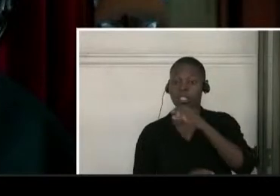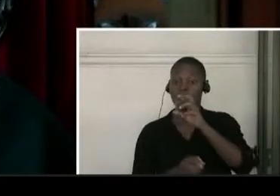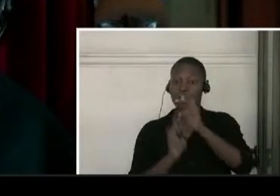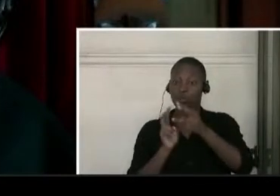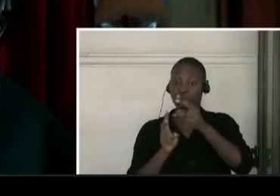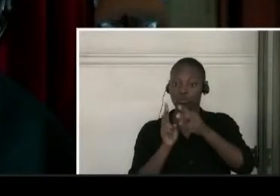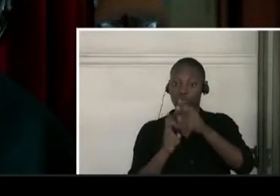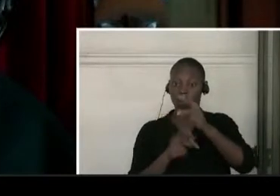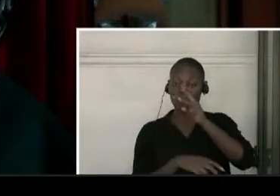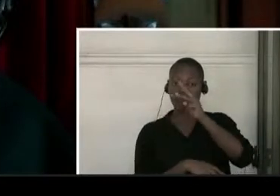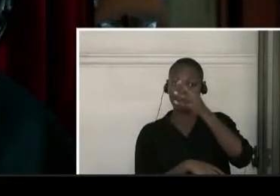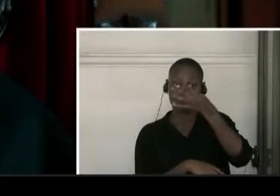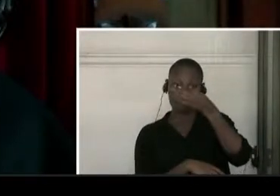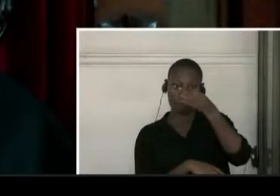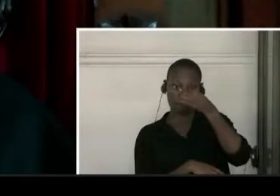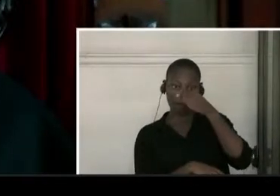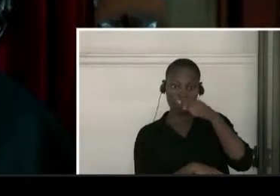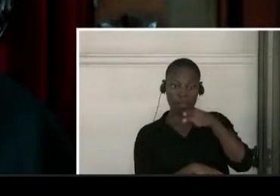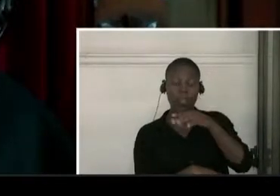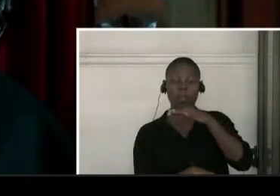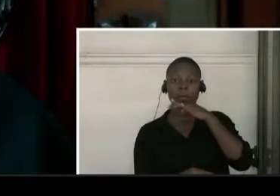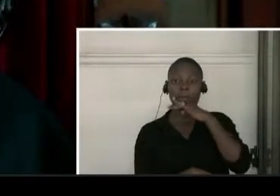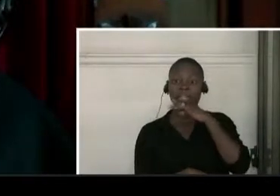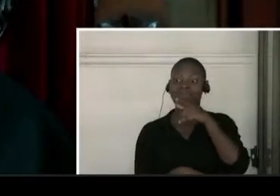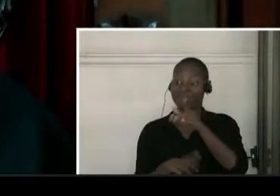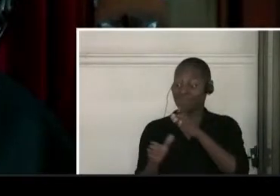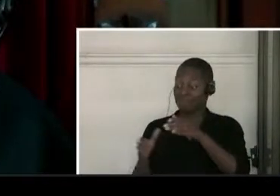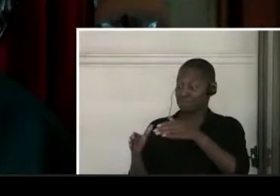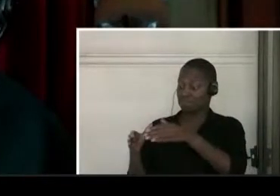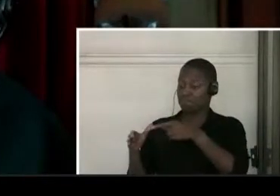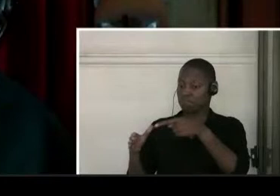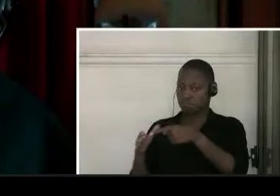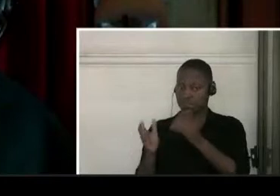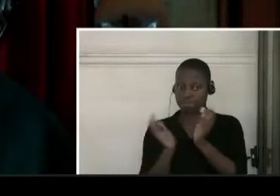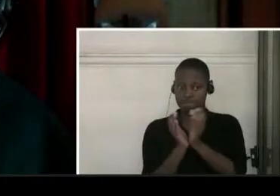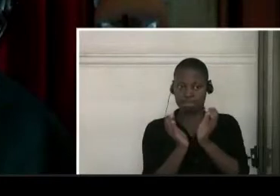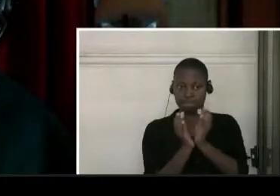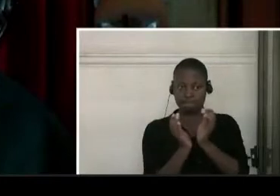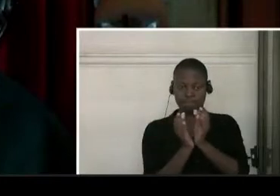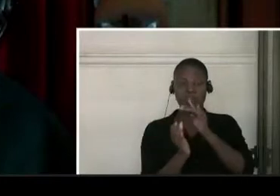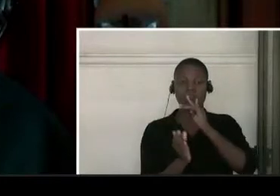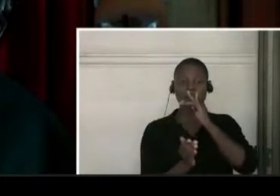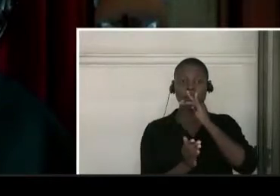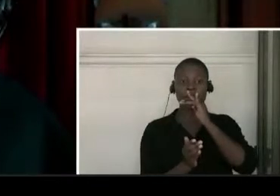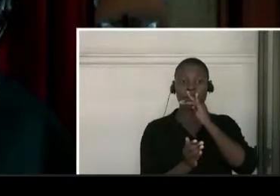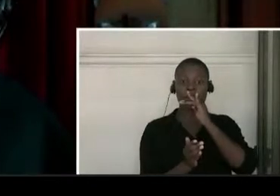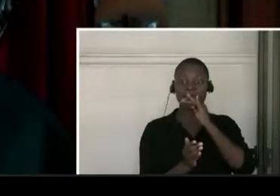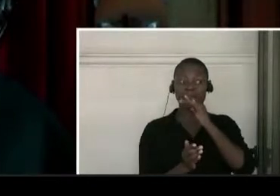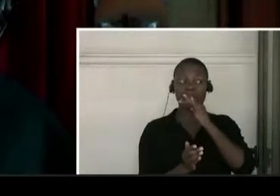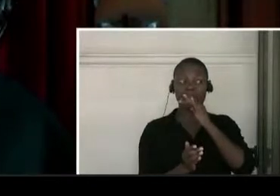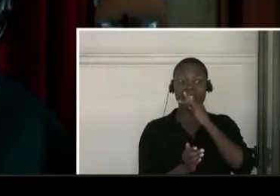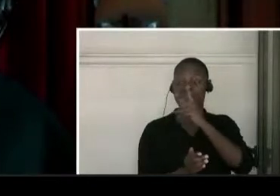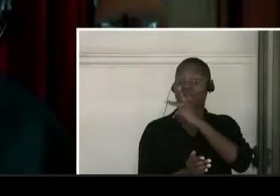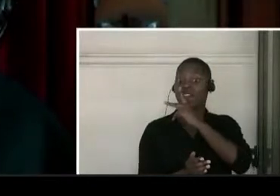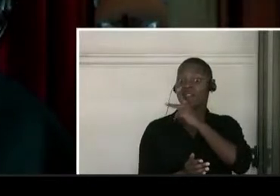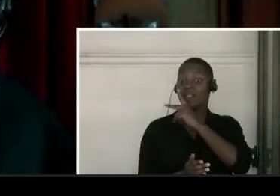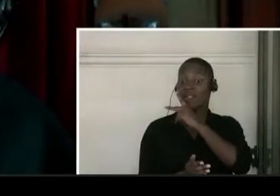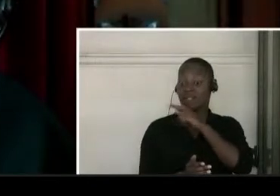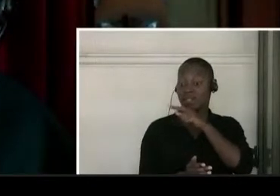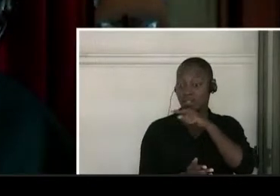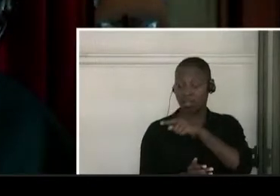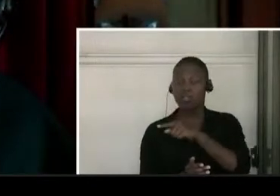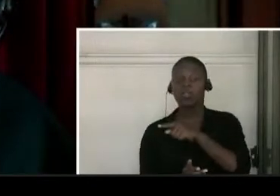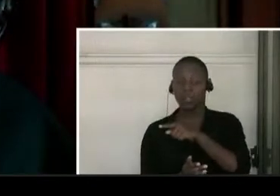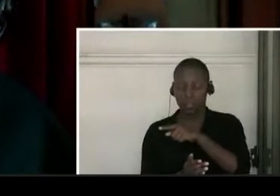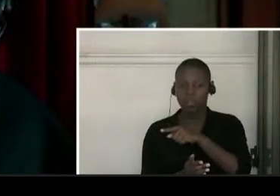May, 2022, is a party caucus day. The proceedings will resume on Friday, the 13th of